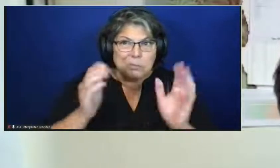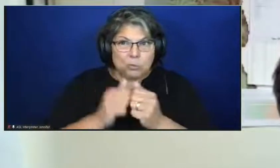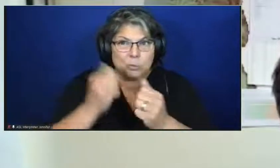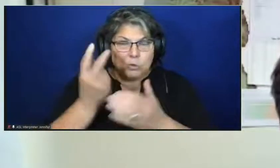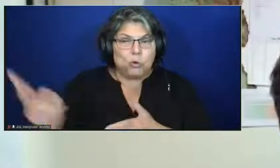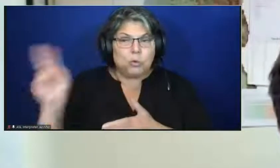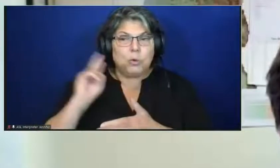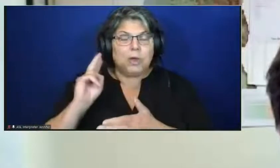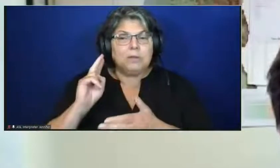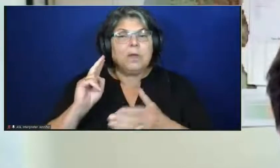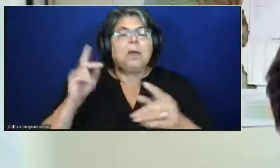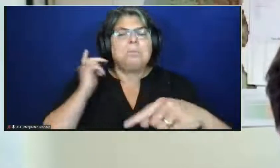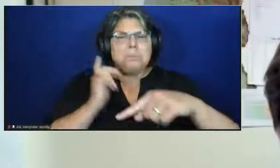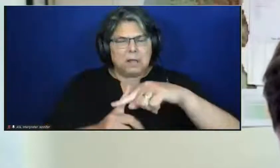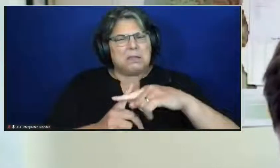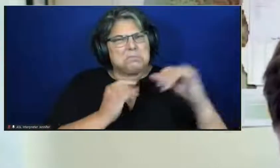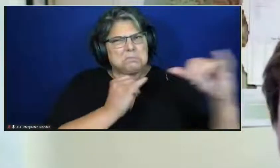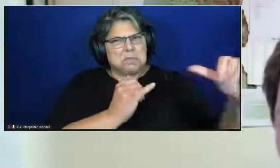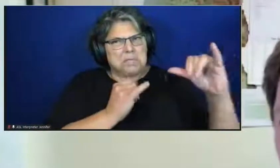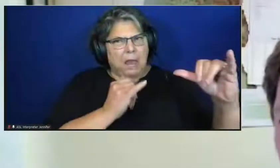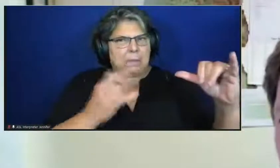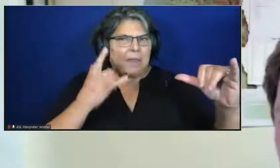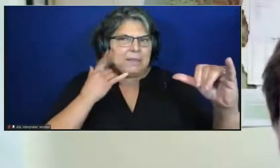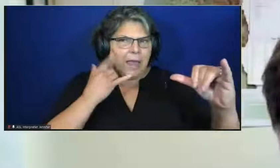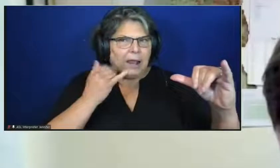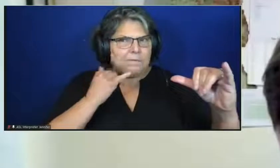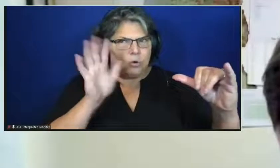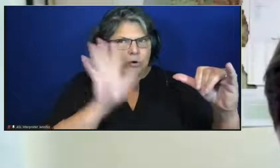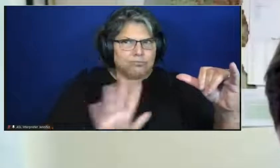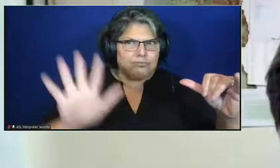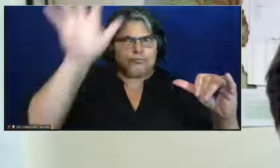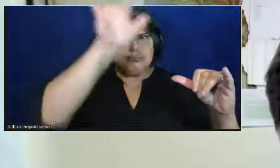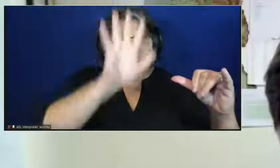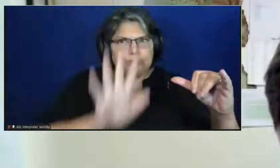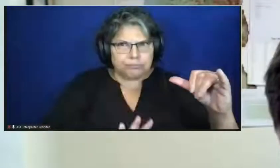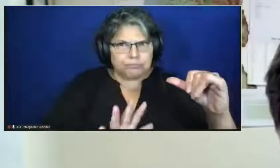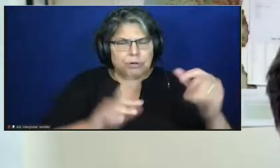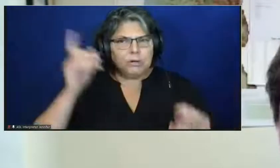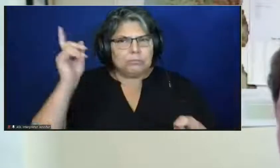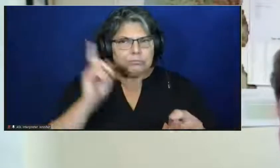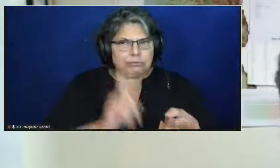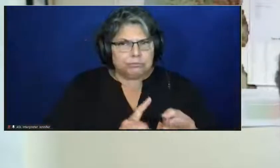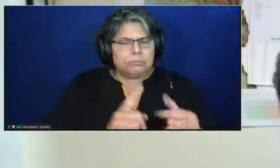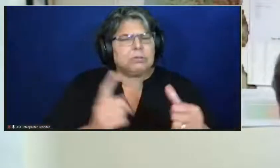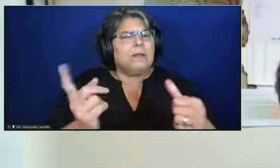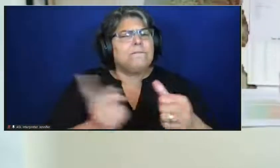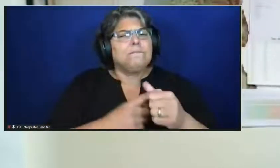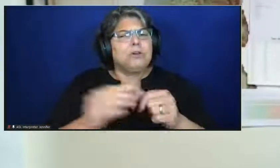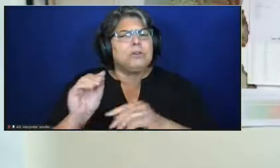state's downward trend and our surrounding counties. Can we put on the first slide?